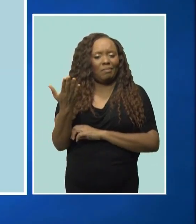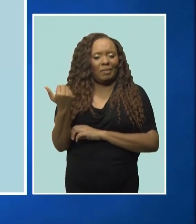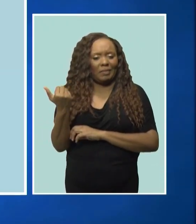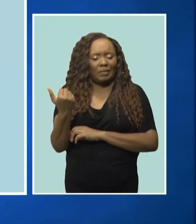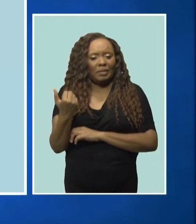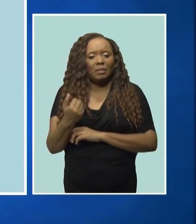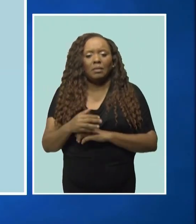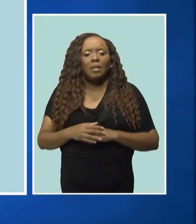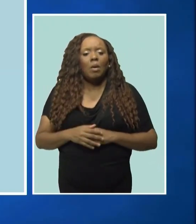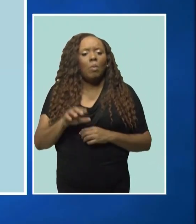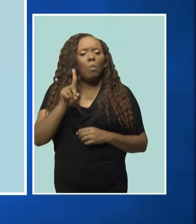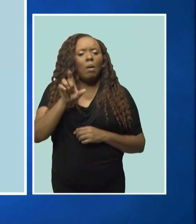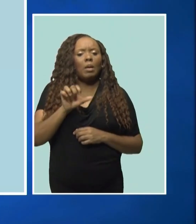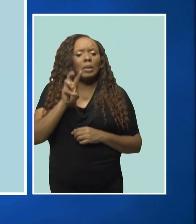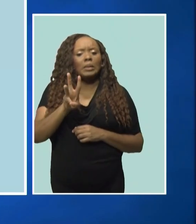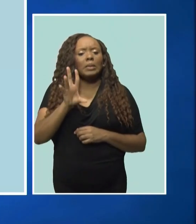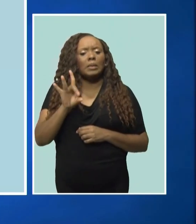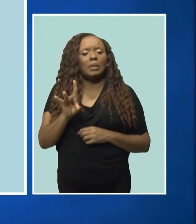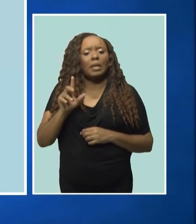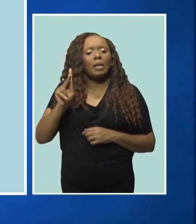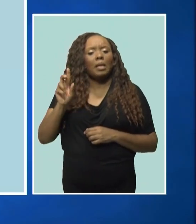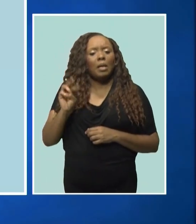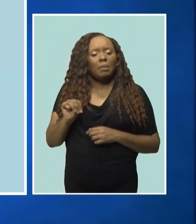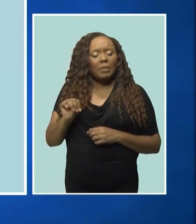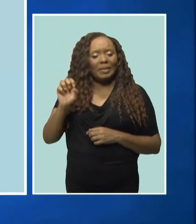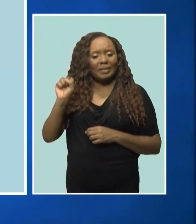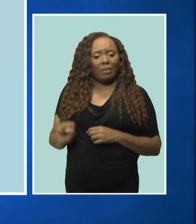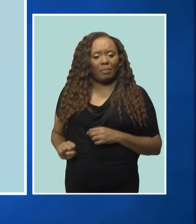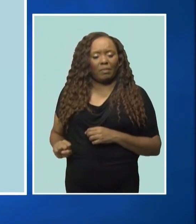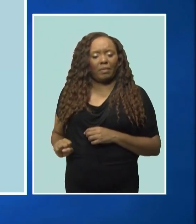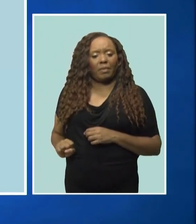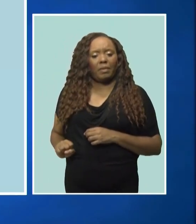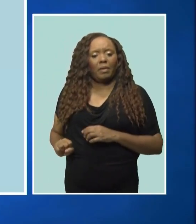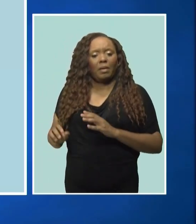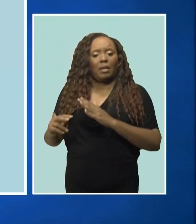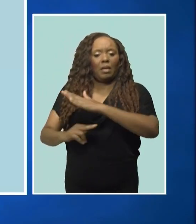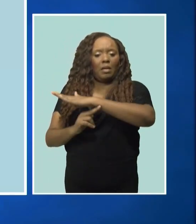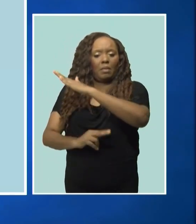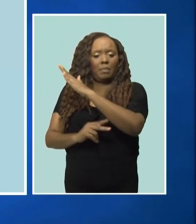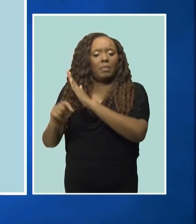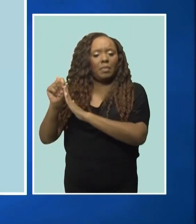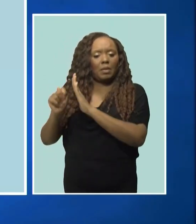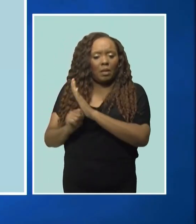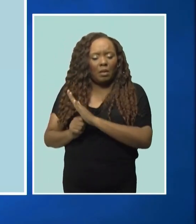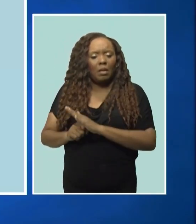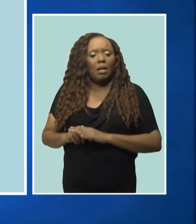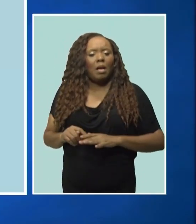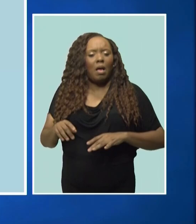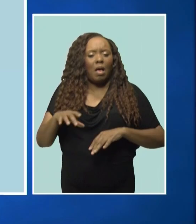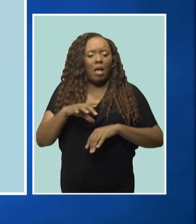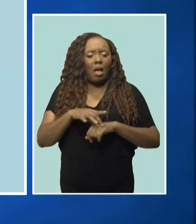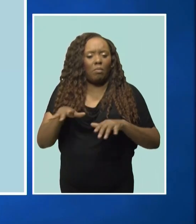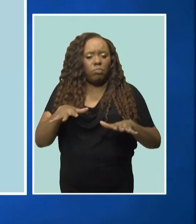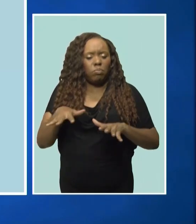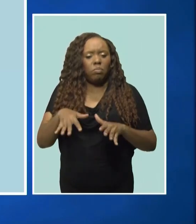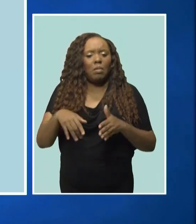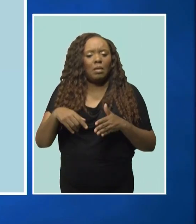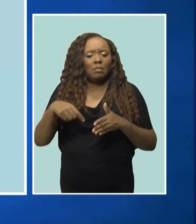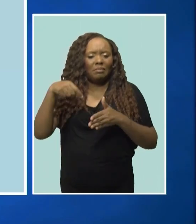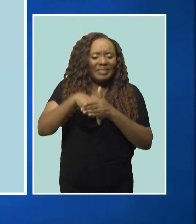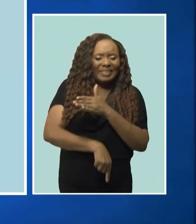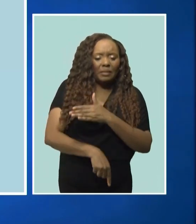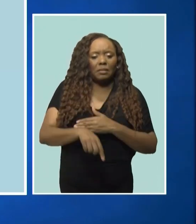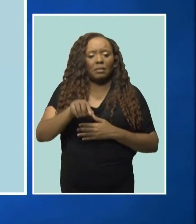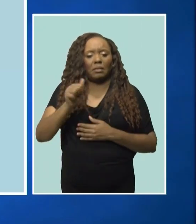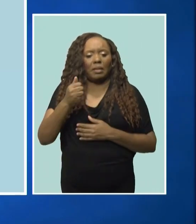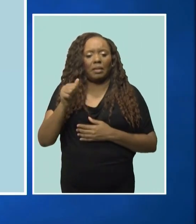168 kilometers to the south of Bridgetown and 109 kilometers to the northeast of Tobago. The quake struck at a depth of